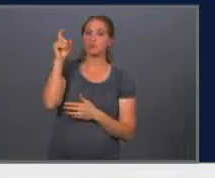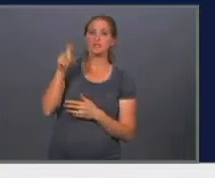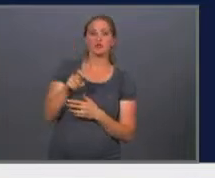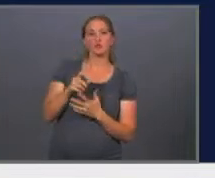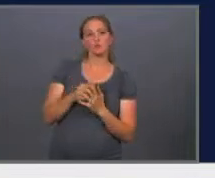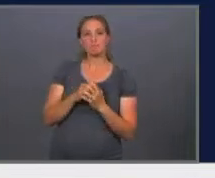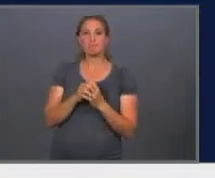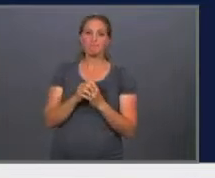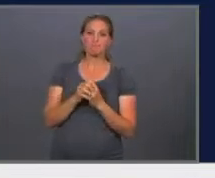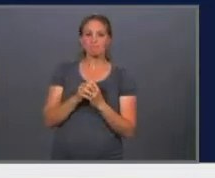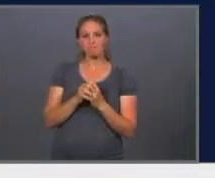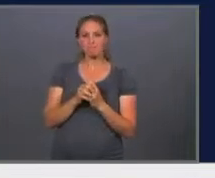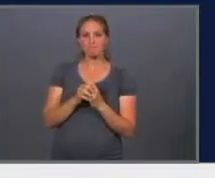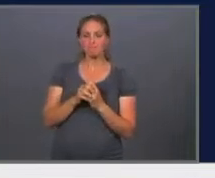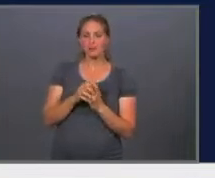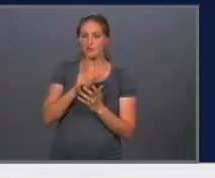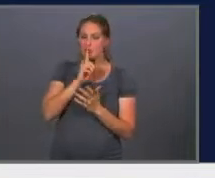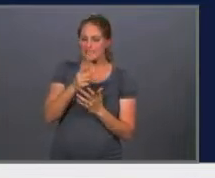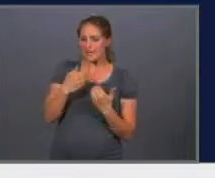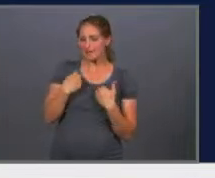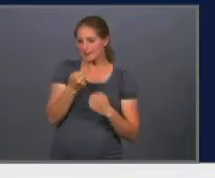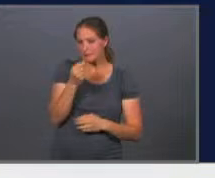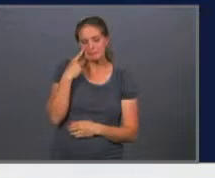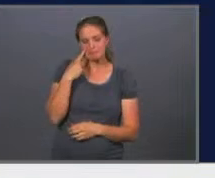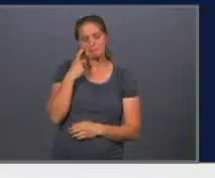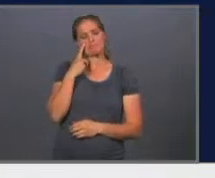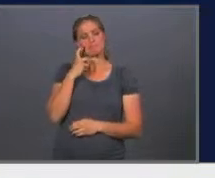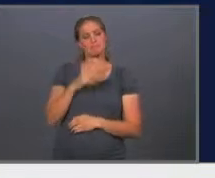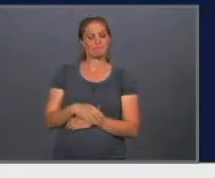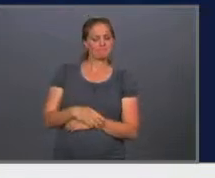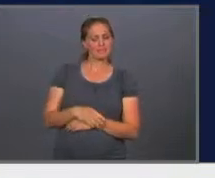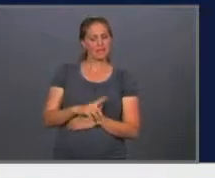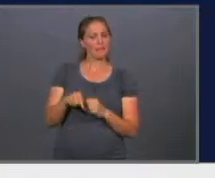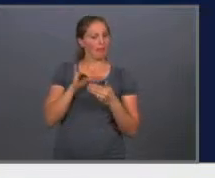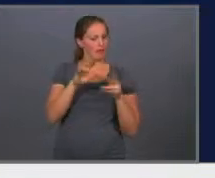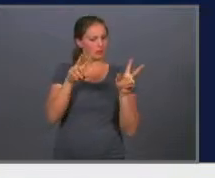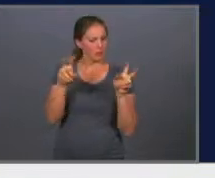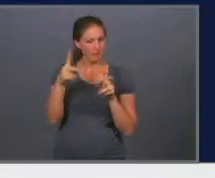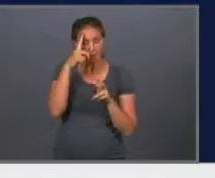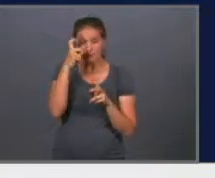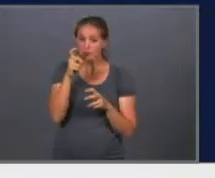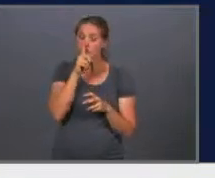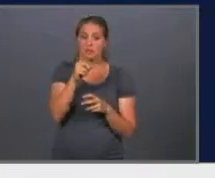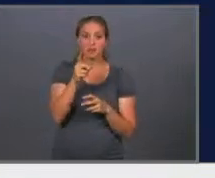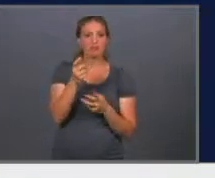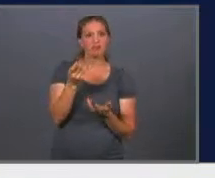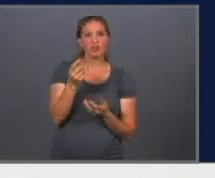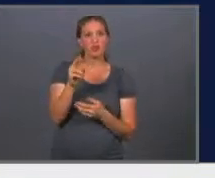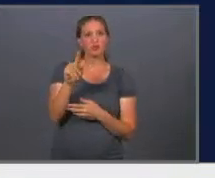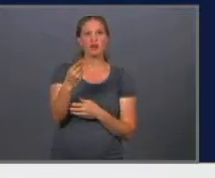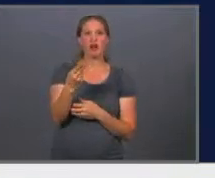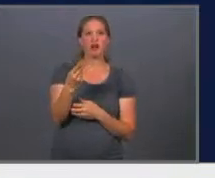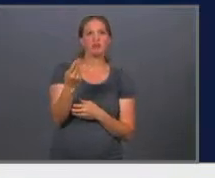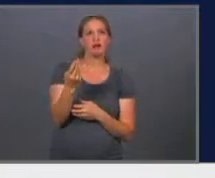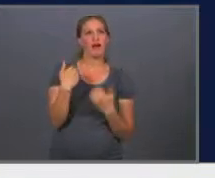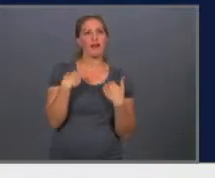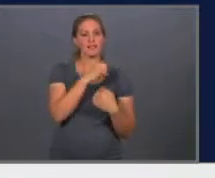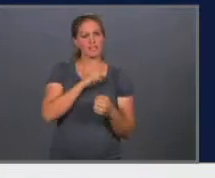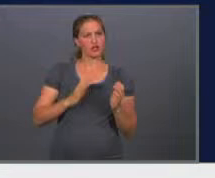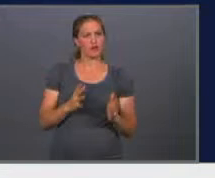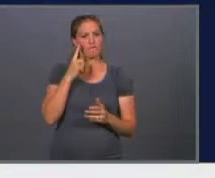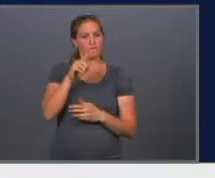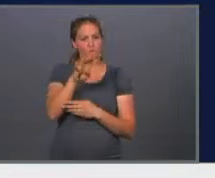a little bit of suspicion. So it wasn't that long ago that Utah had a senator for 42